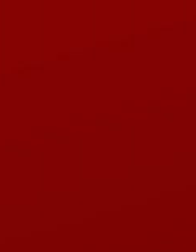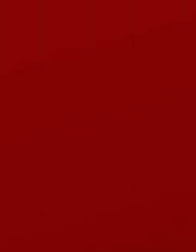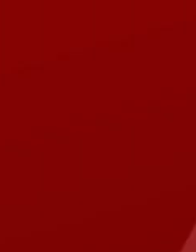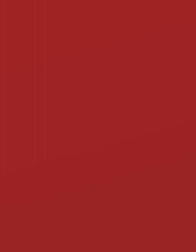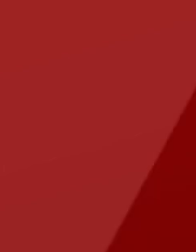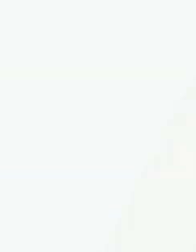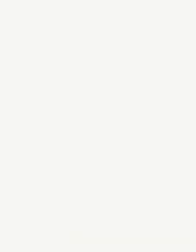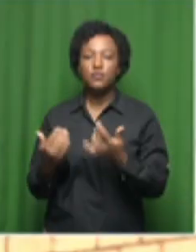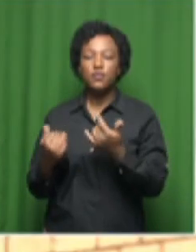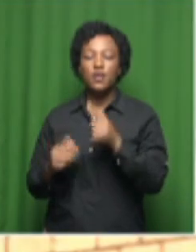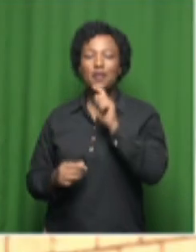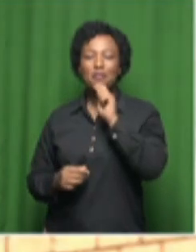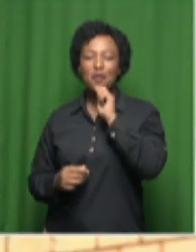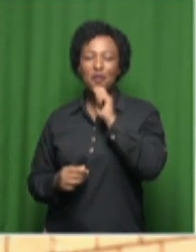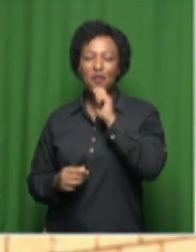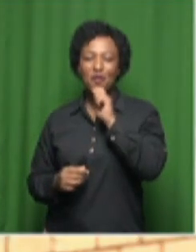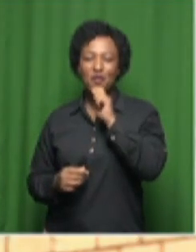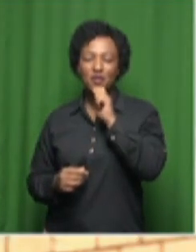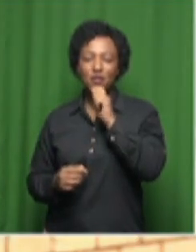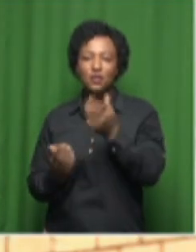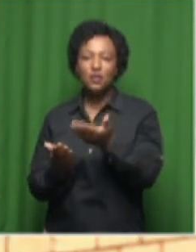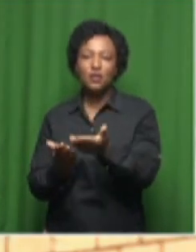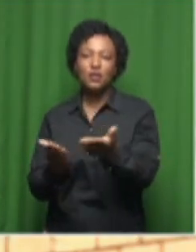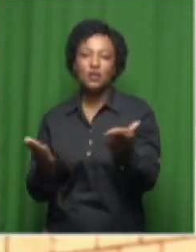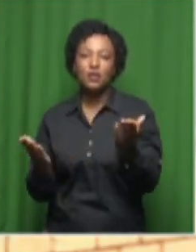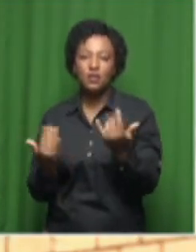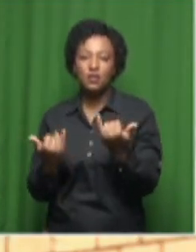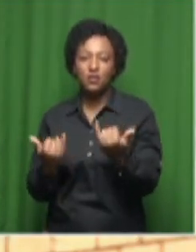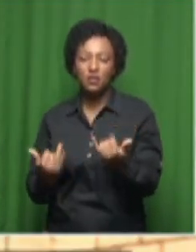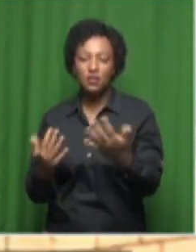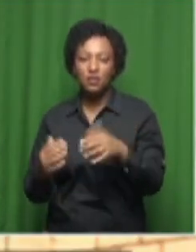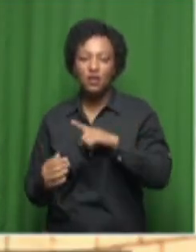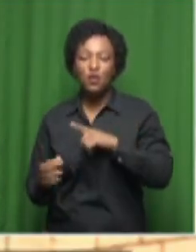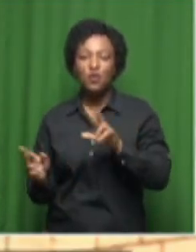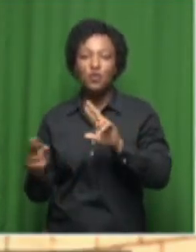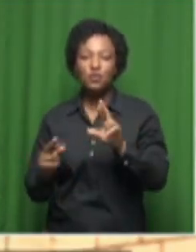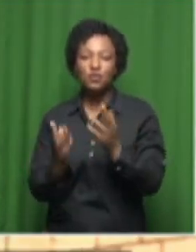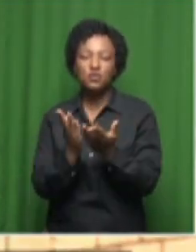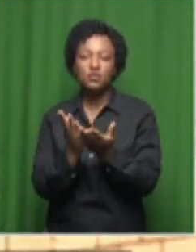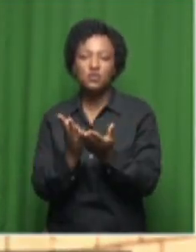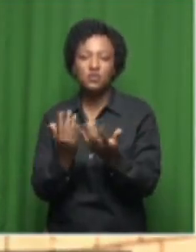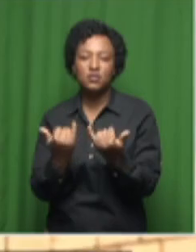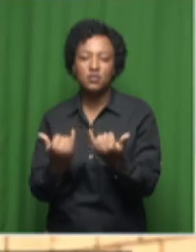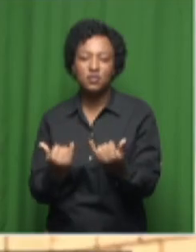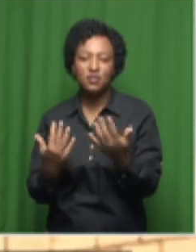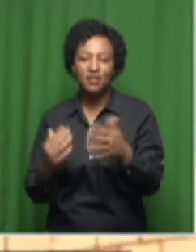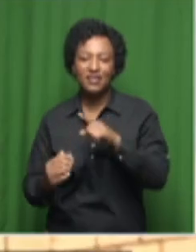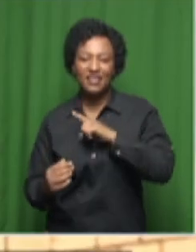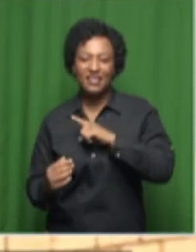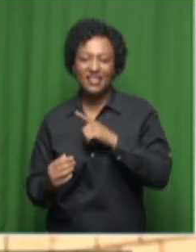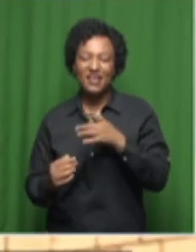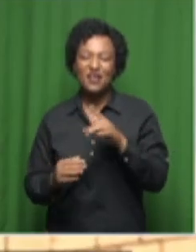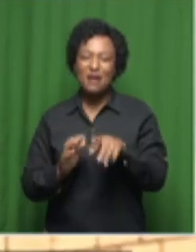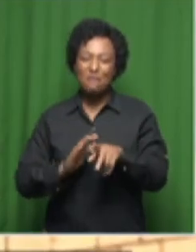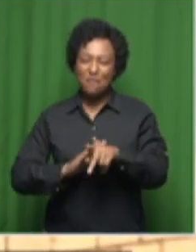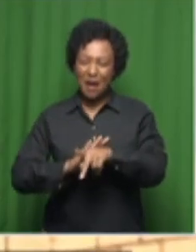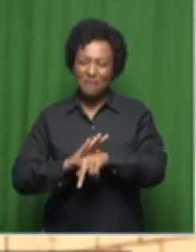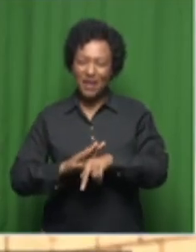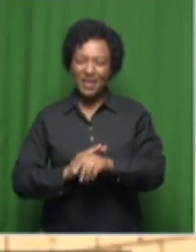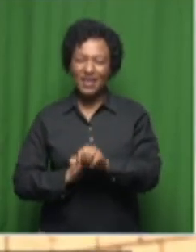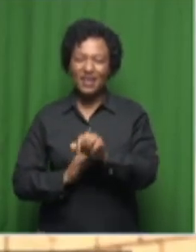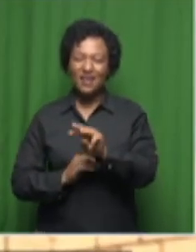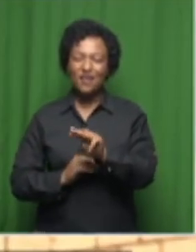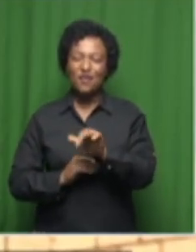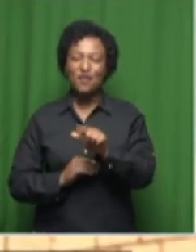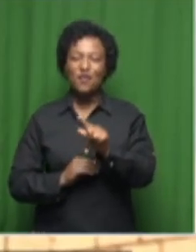Good morning to you. And here's something I never thought would happen. I was early for school. So we arrived at Wescot Primary, as you rightly said.